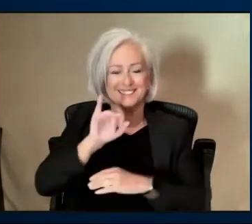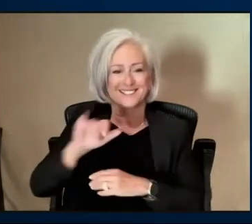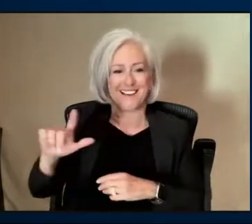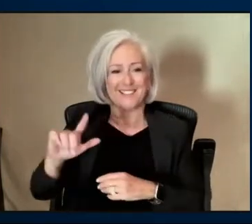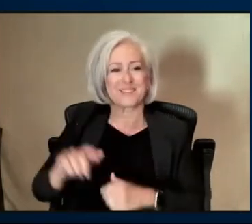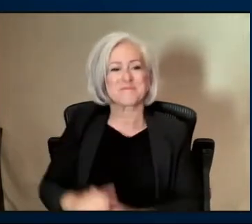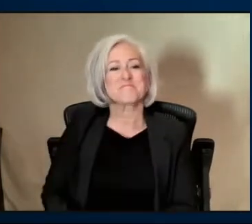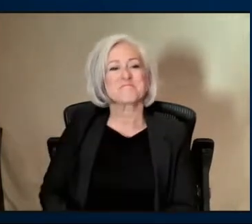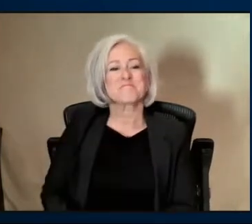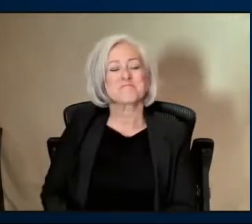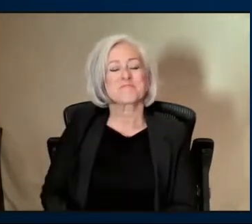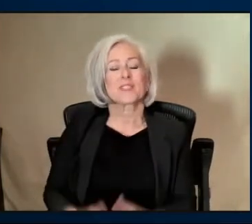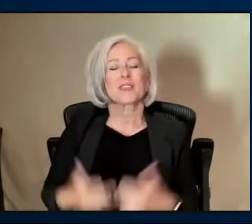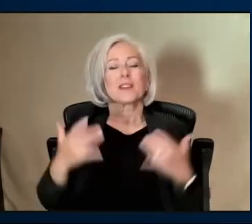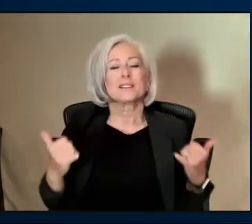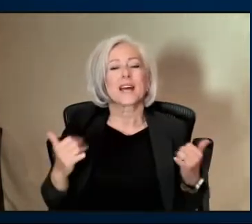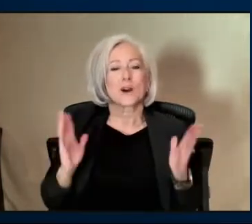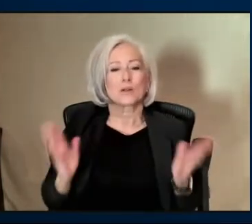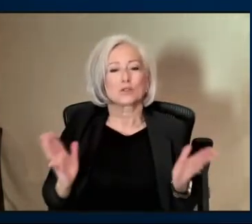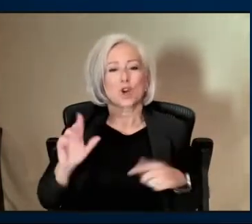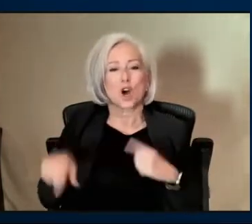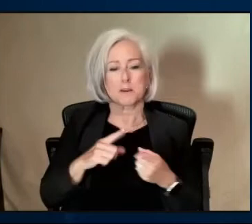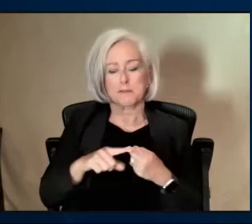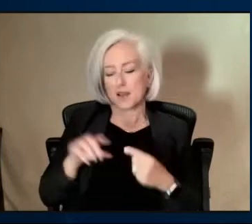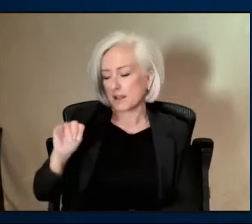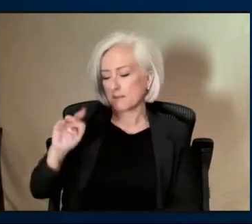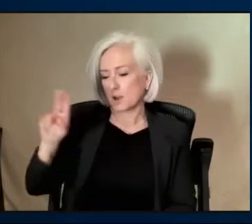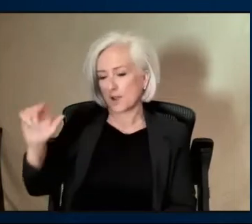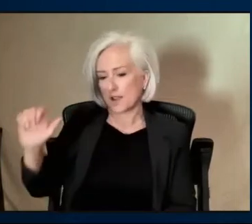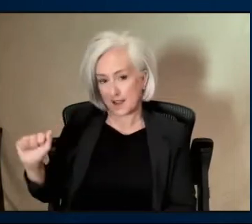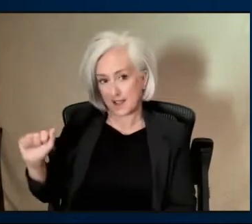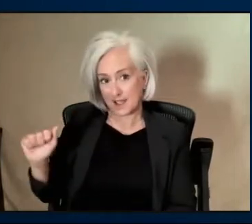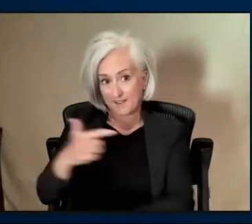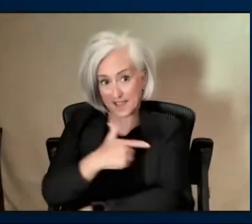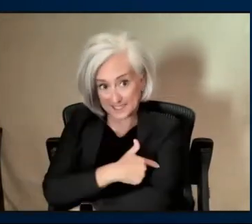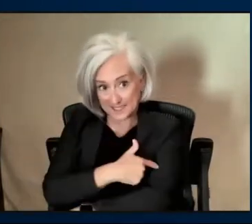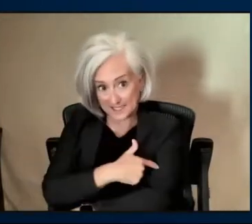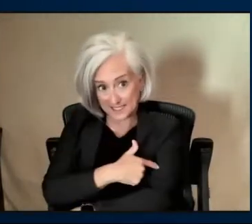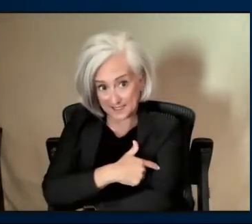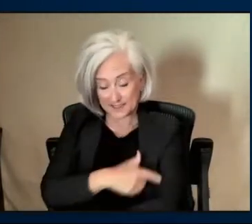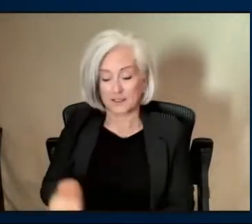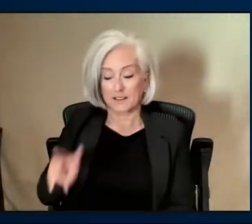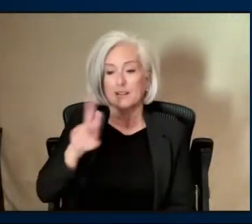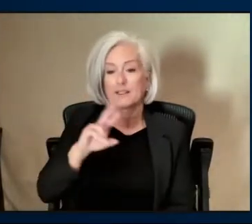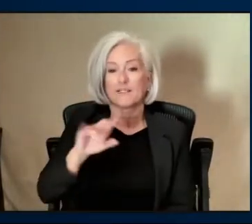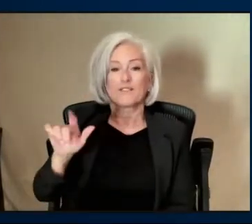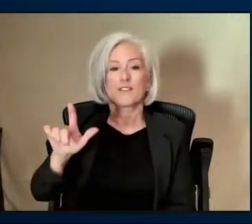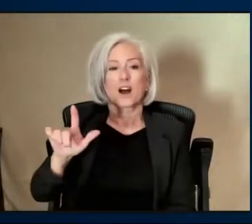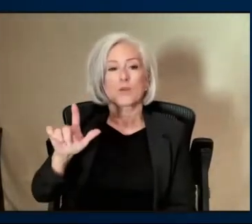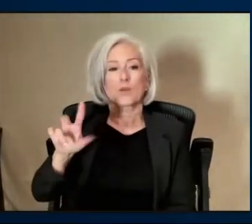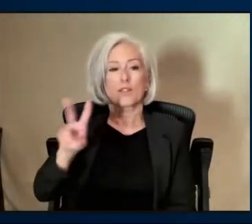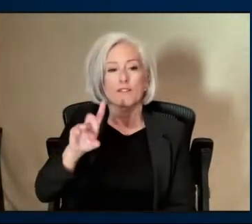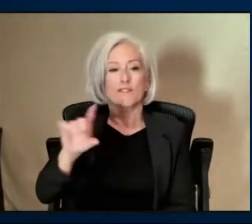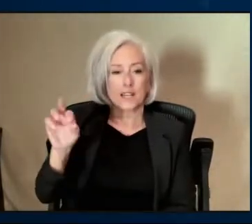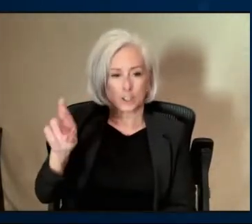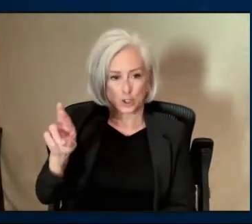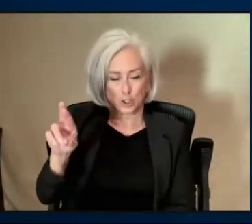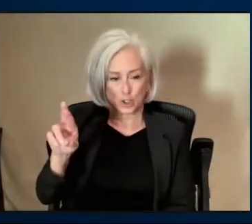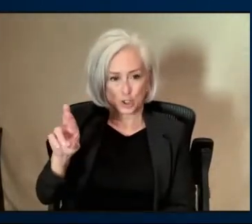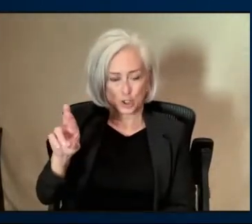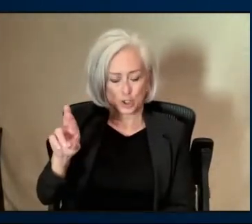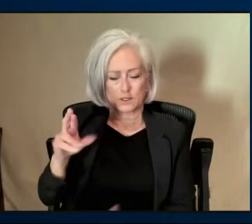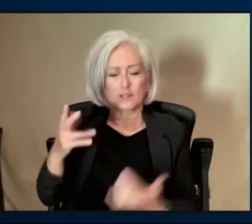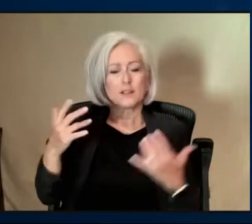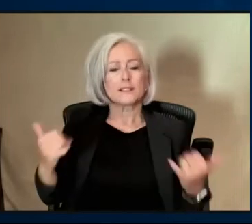about, now we've talked about mRNA vaccines, we talked about those viral vectors. Now let's talk about the studies that these